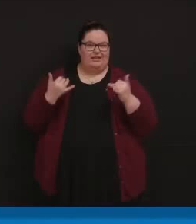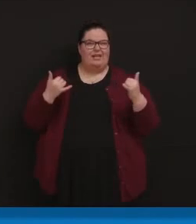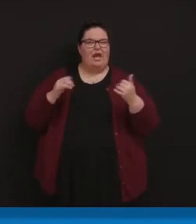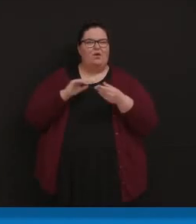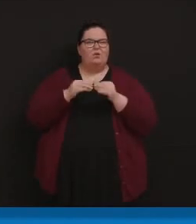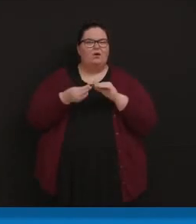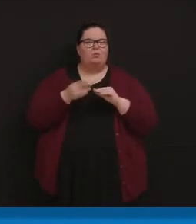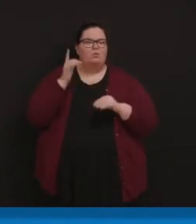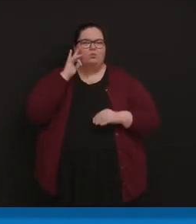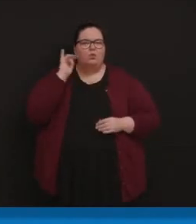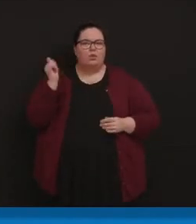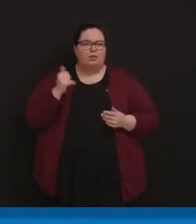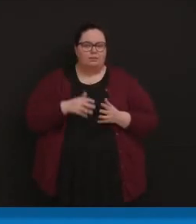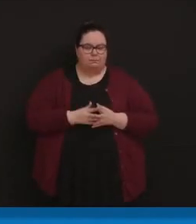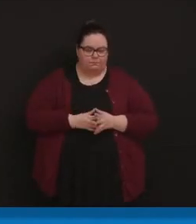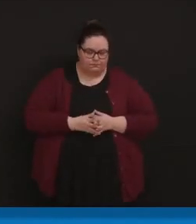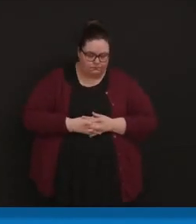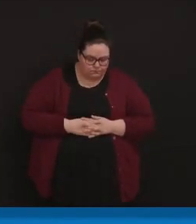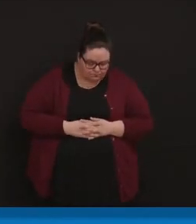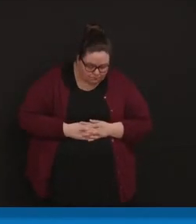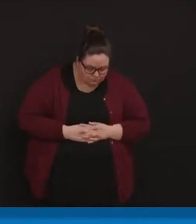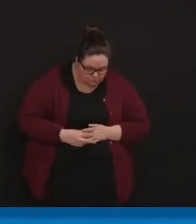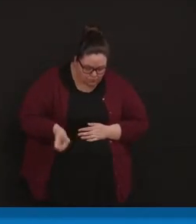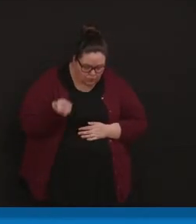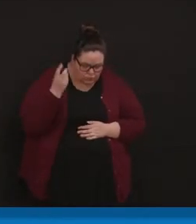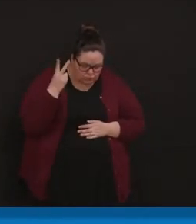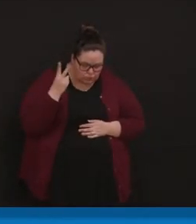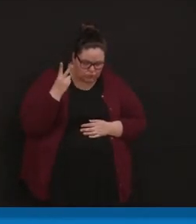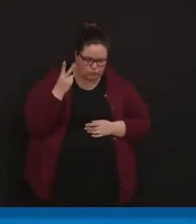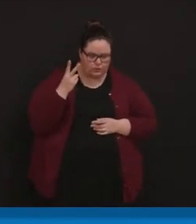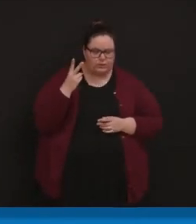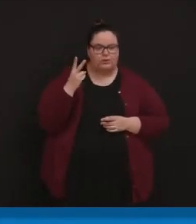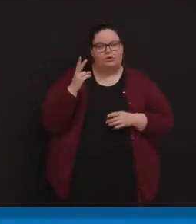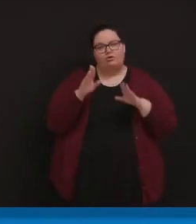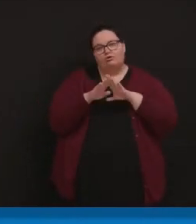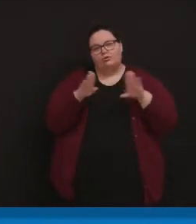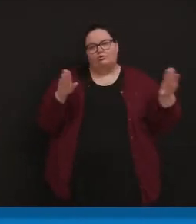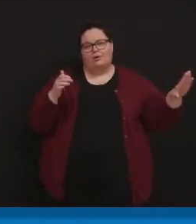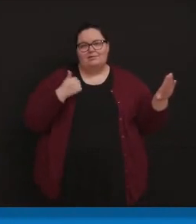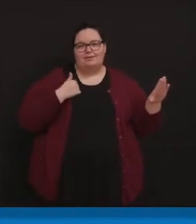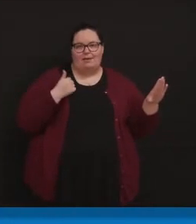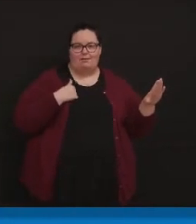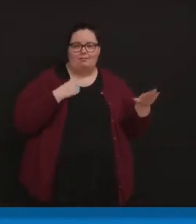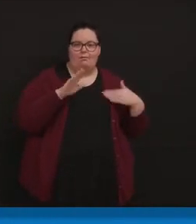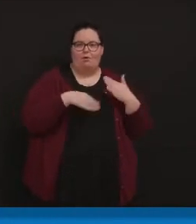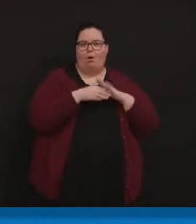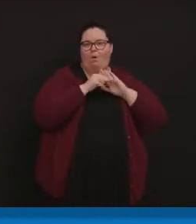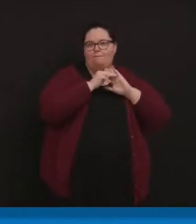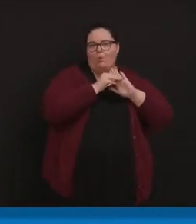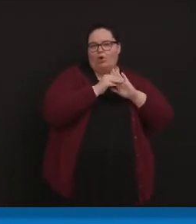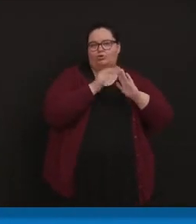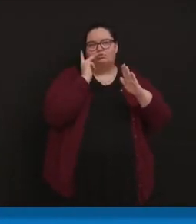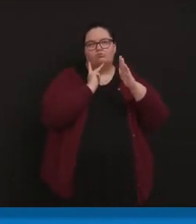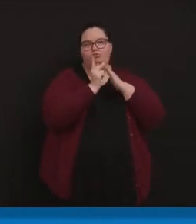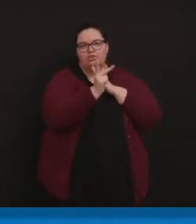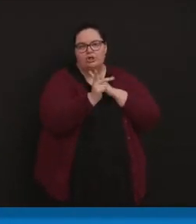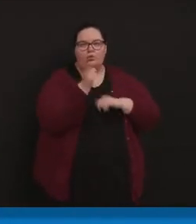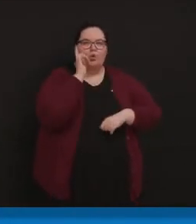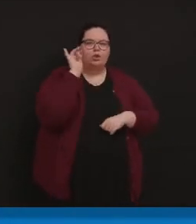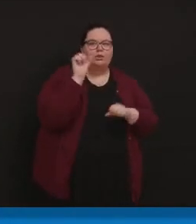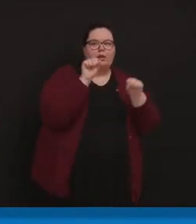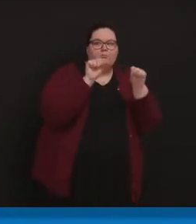say now? Well, two things. One, at the national level, they are redoing all the modeling.